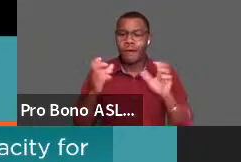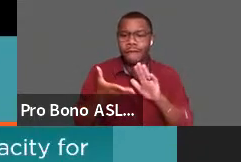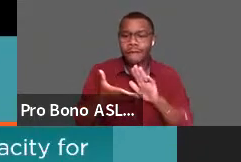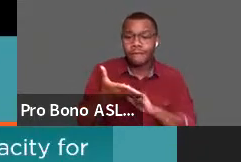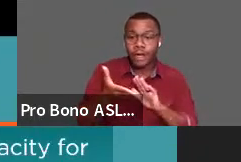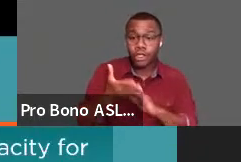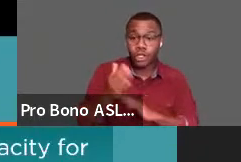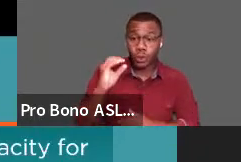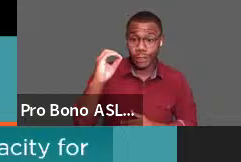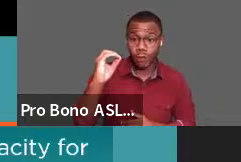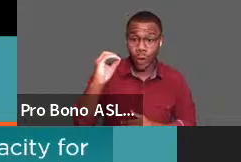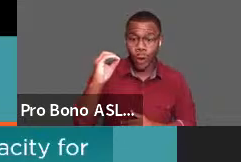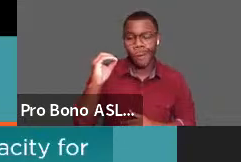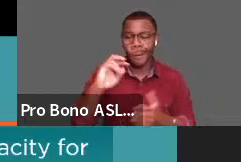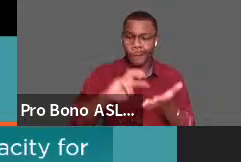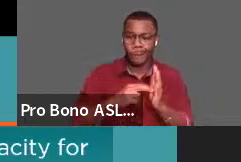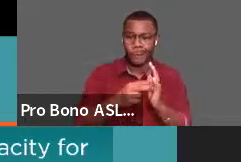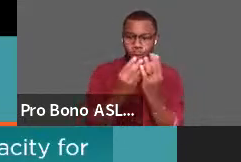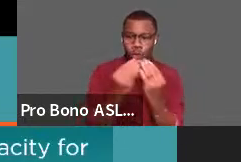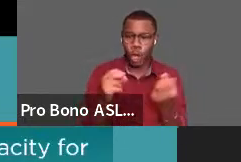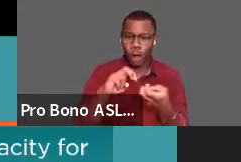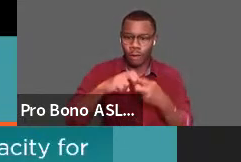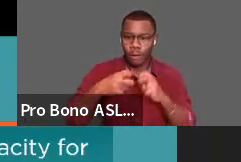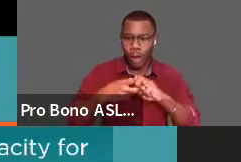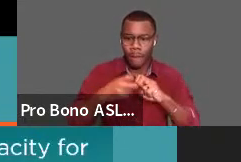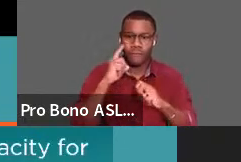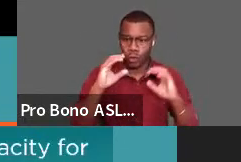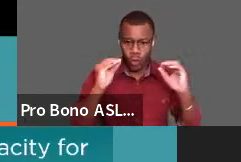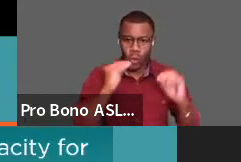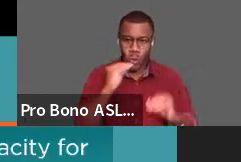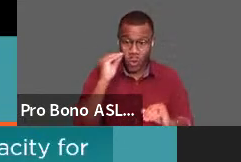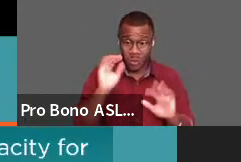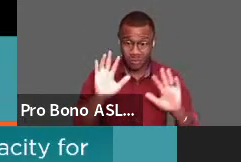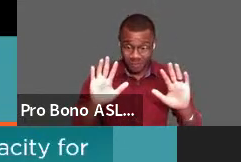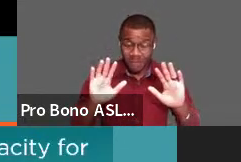crisis, we need to be able to have, for every one